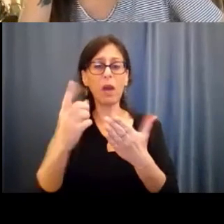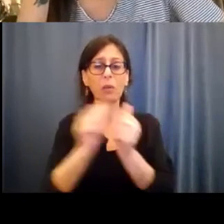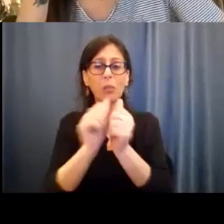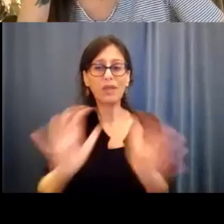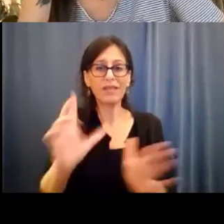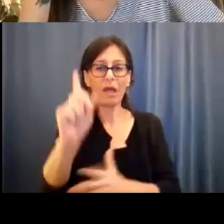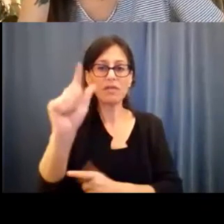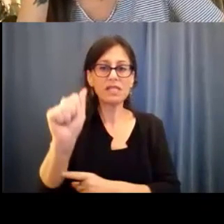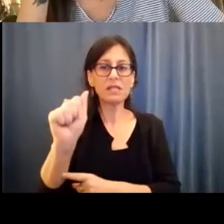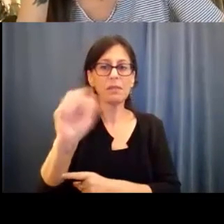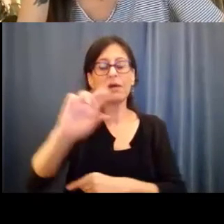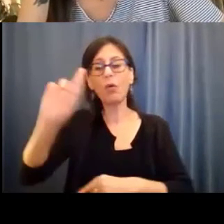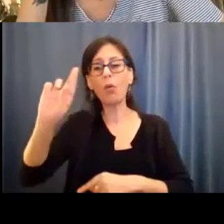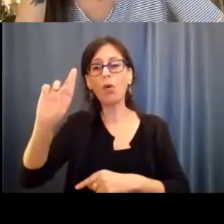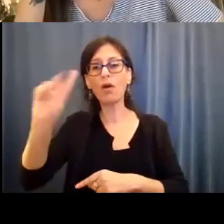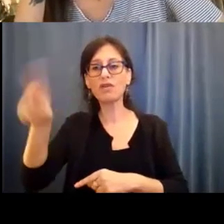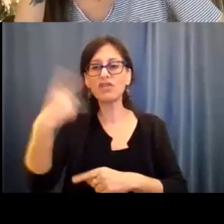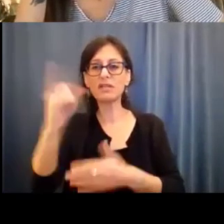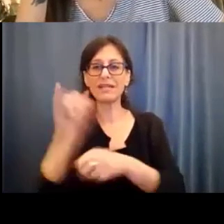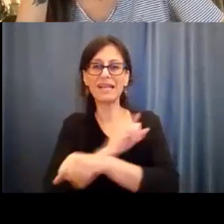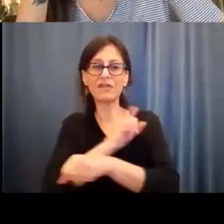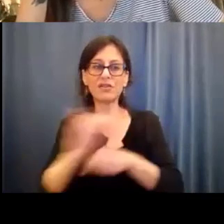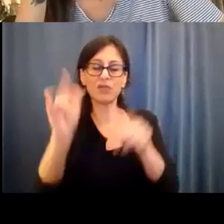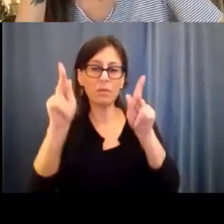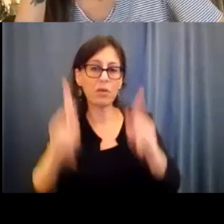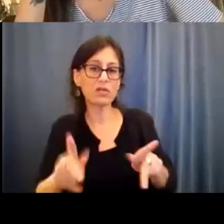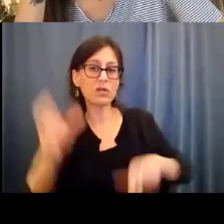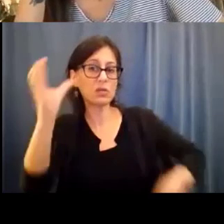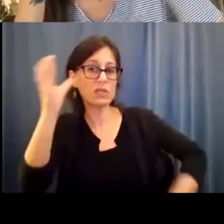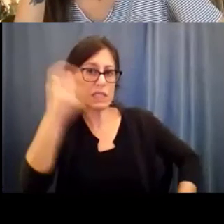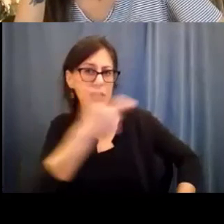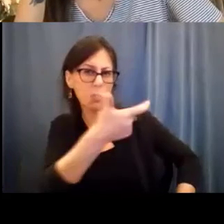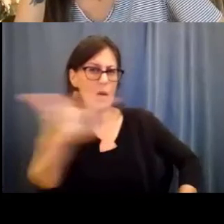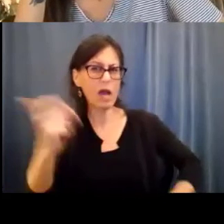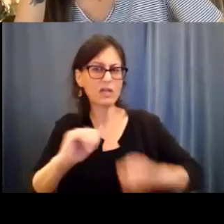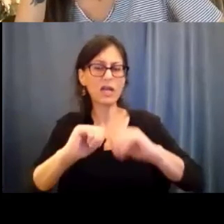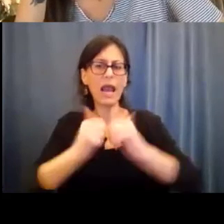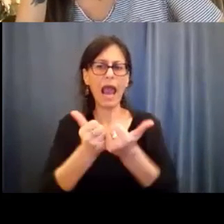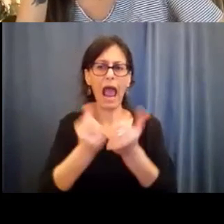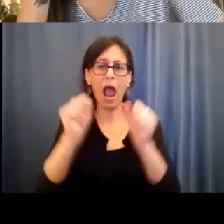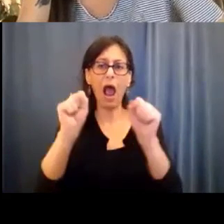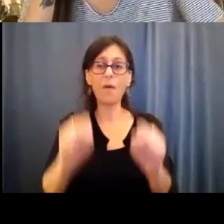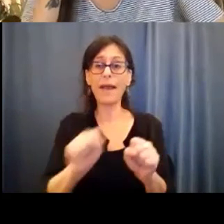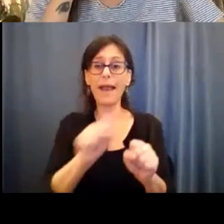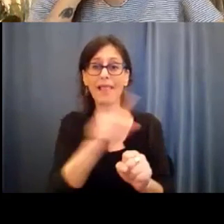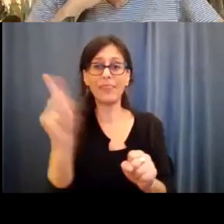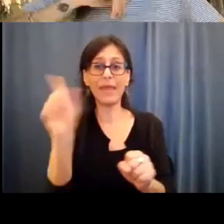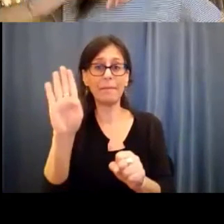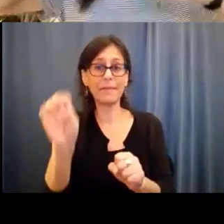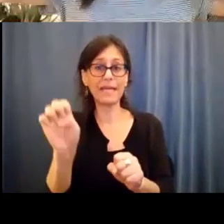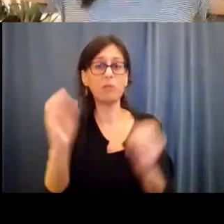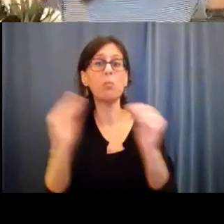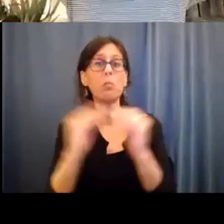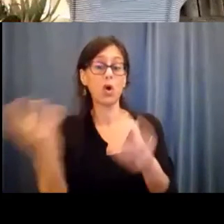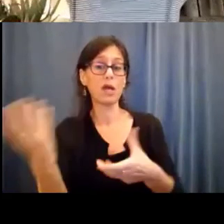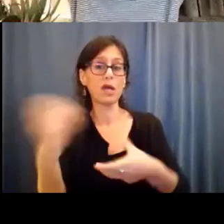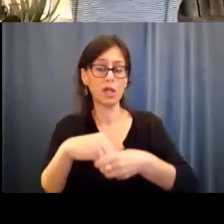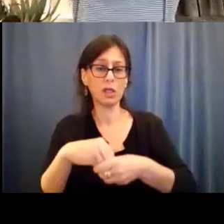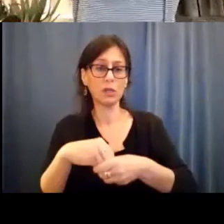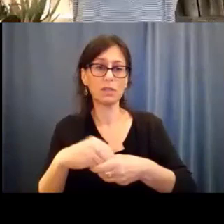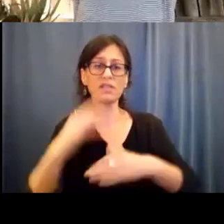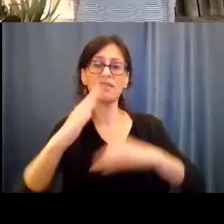that doesn't have a disability, or just an industry individual who's listening in, how can they be more inclusive? How can